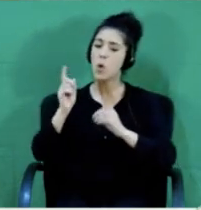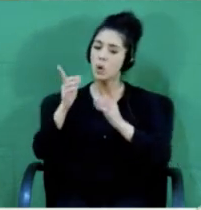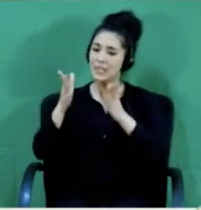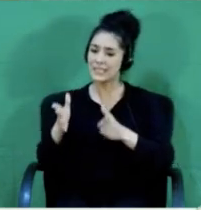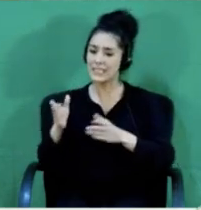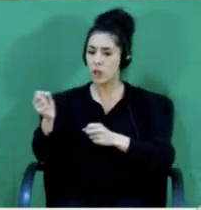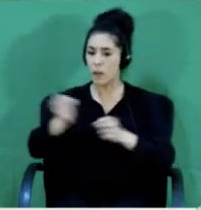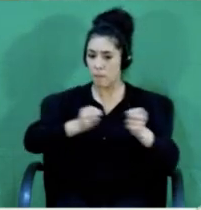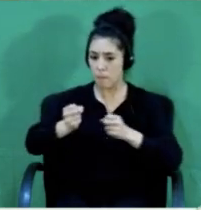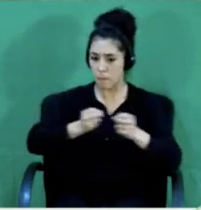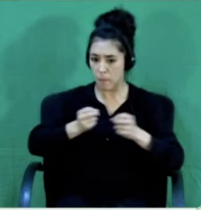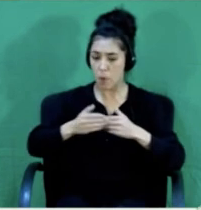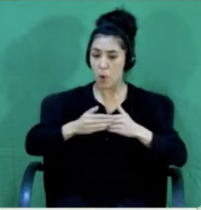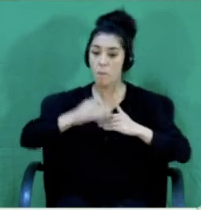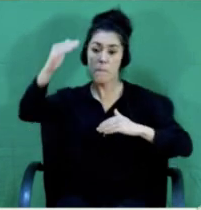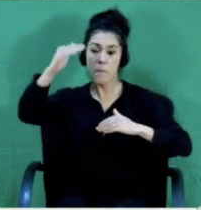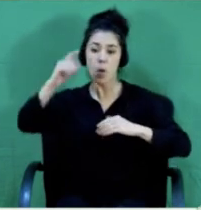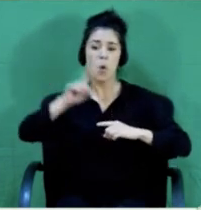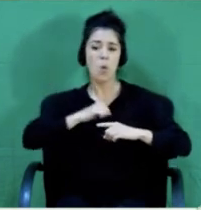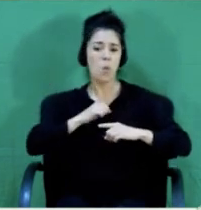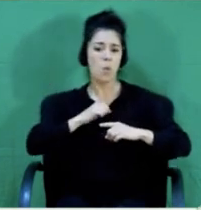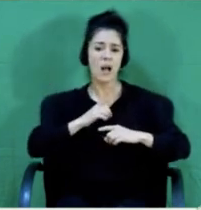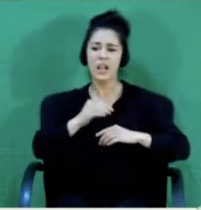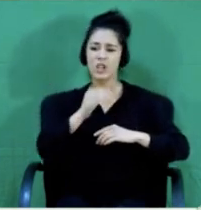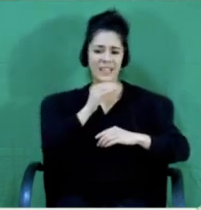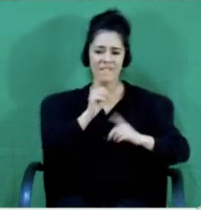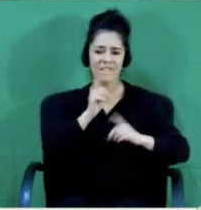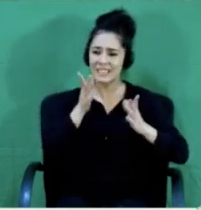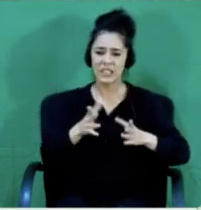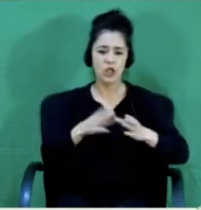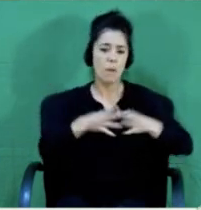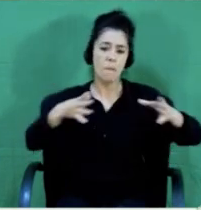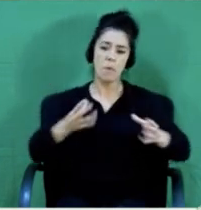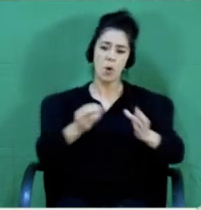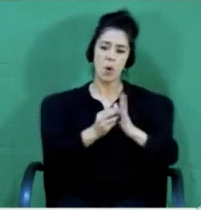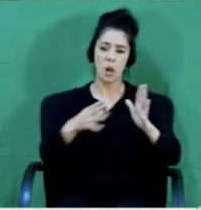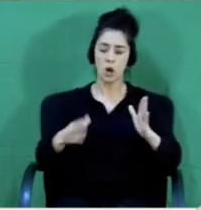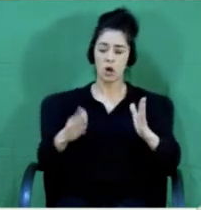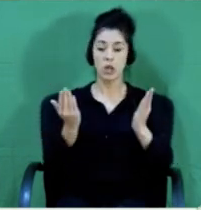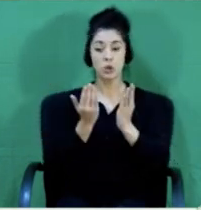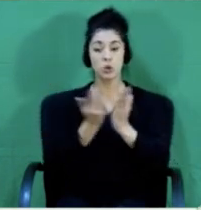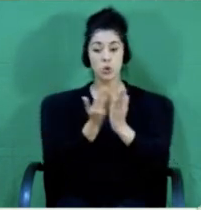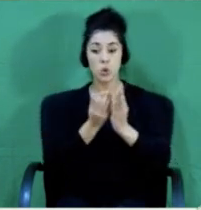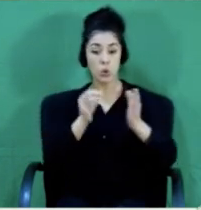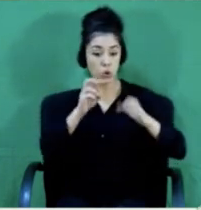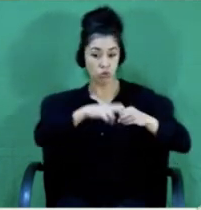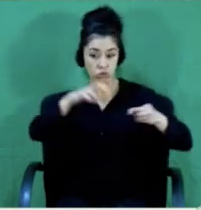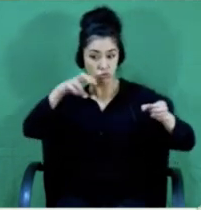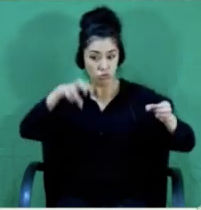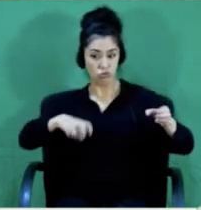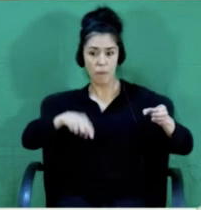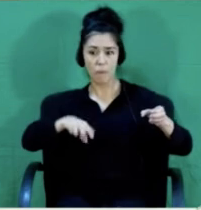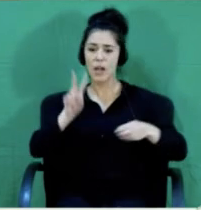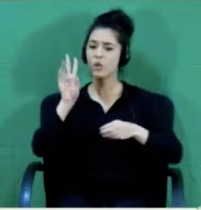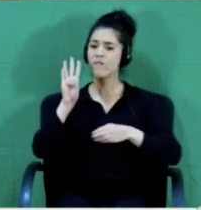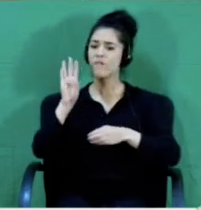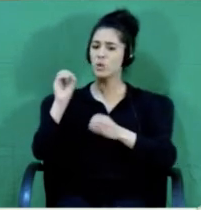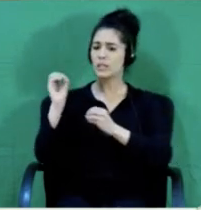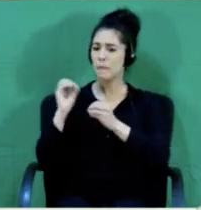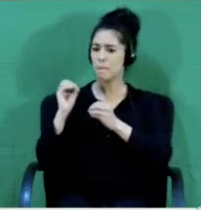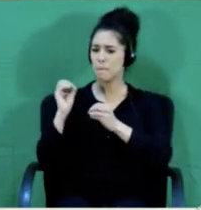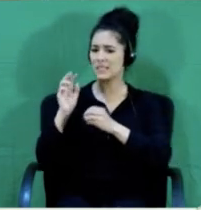reduce the high teacher-learner ratio. In a country where the school dropout rate stood at 40% in 2024,